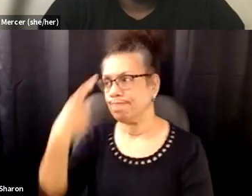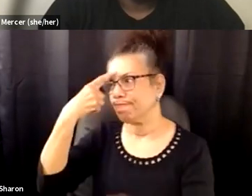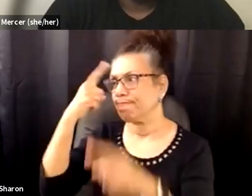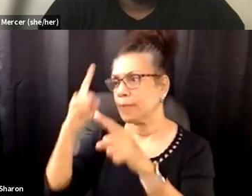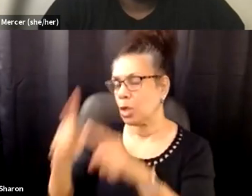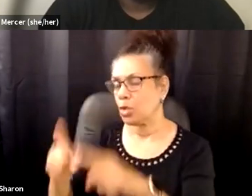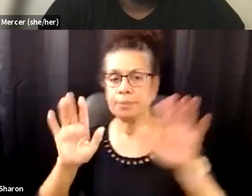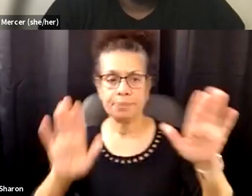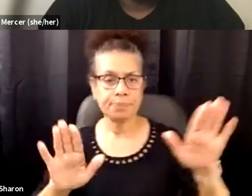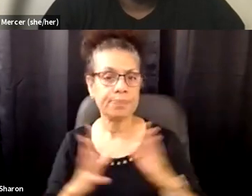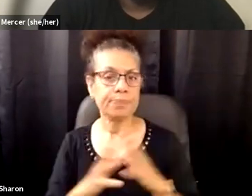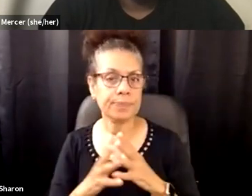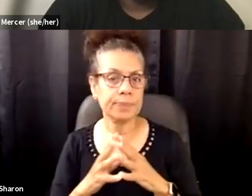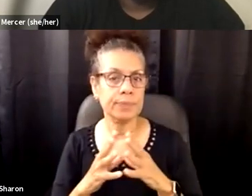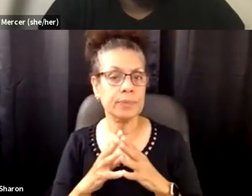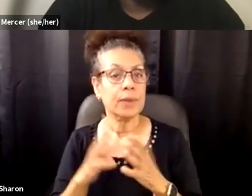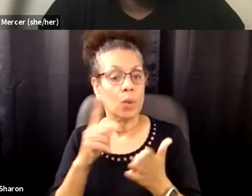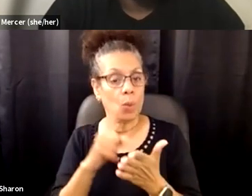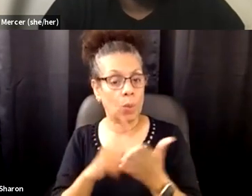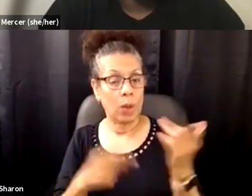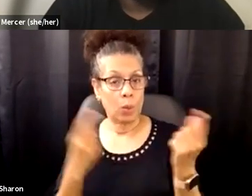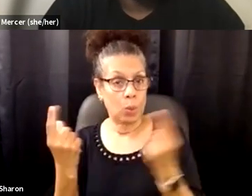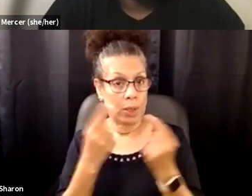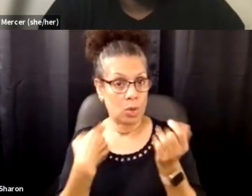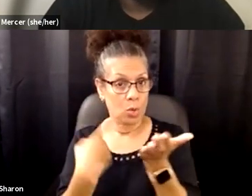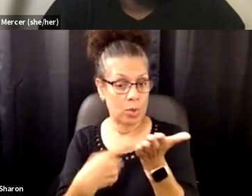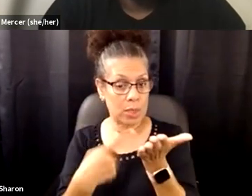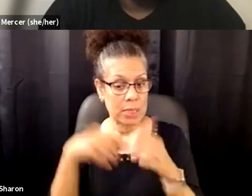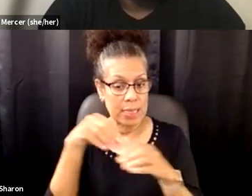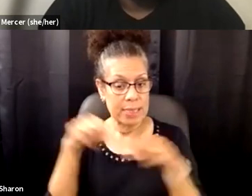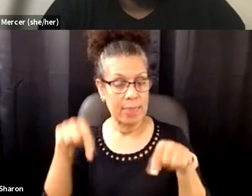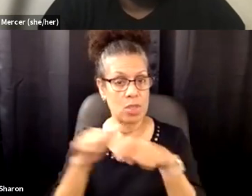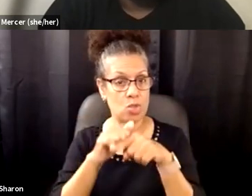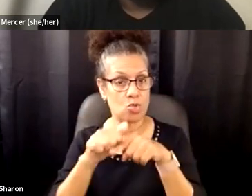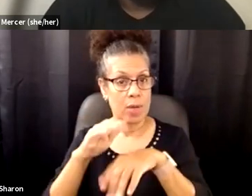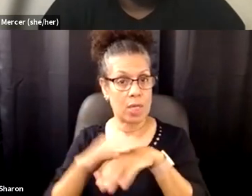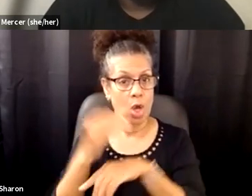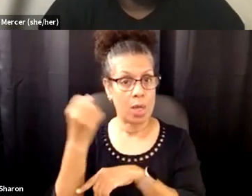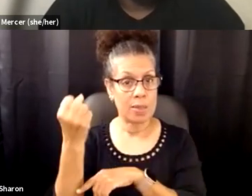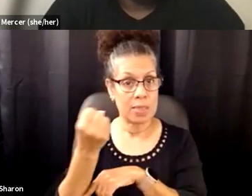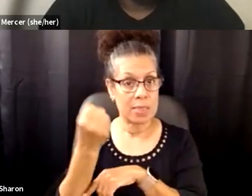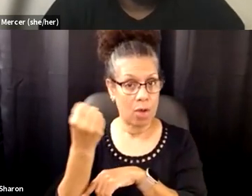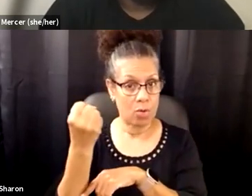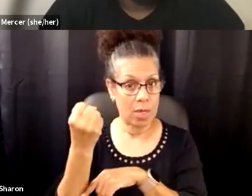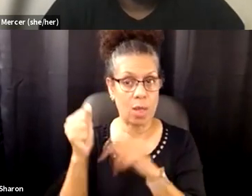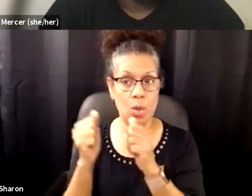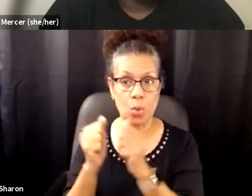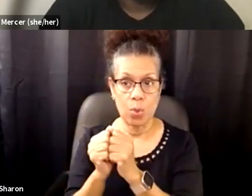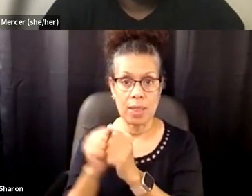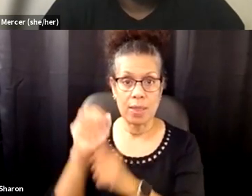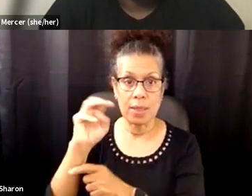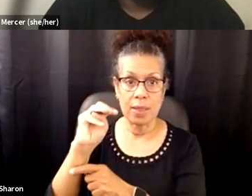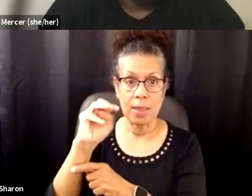well one of the things that we can have discussed in our training on saturday with the um massac mass